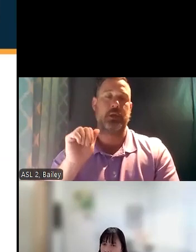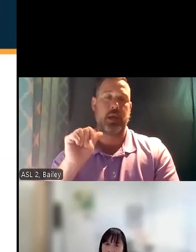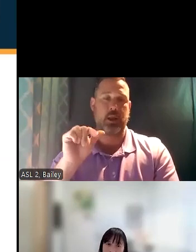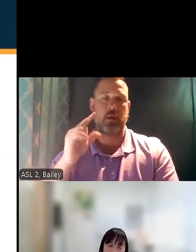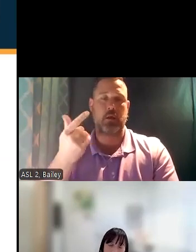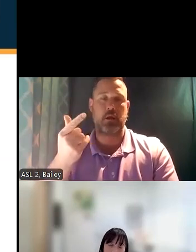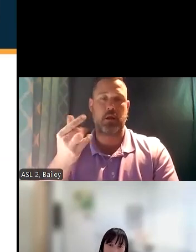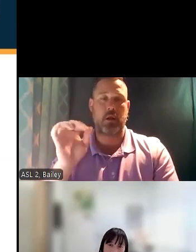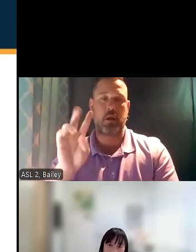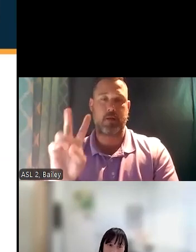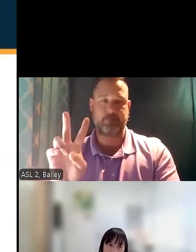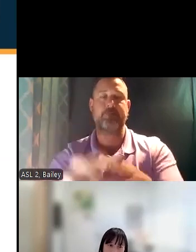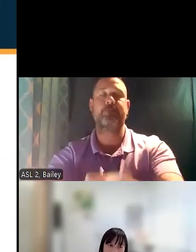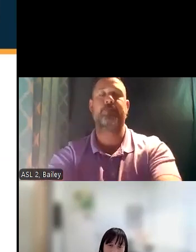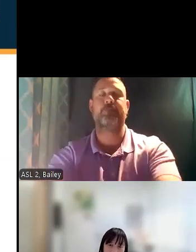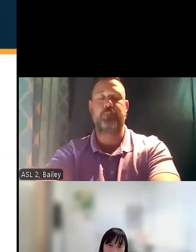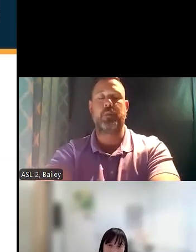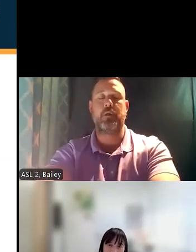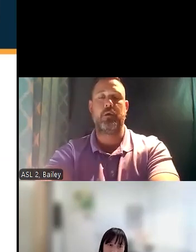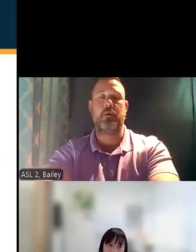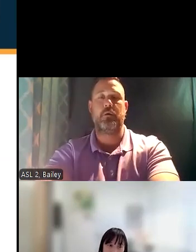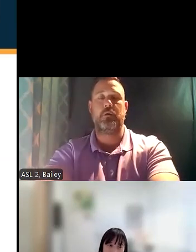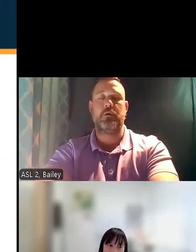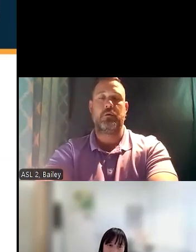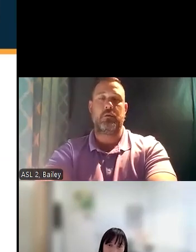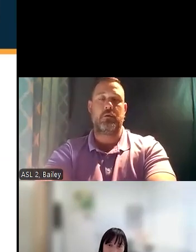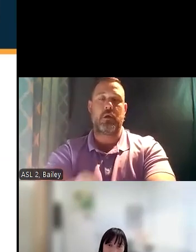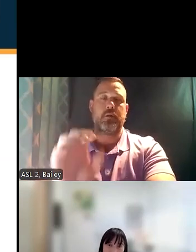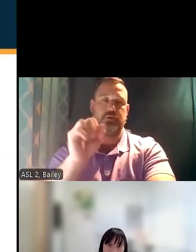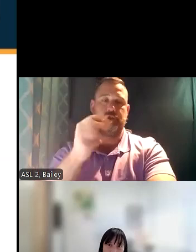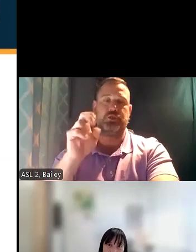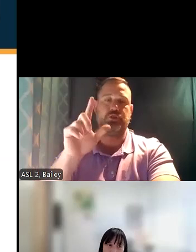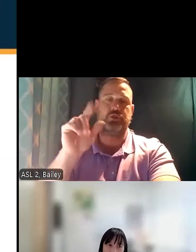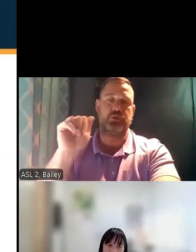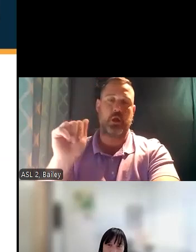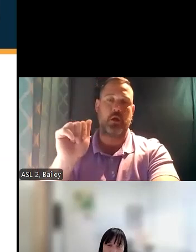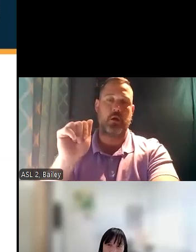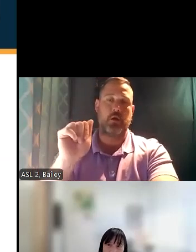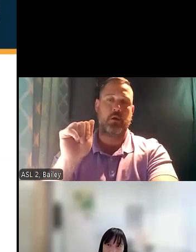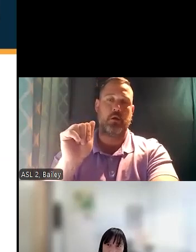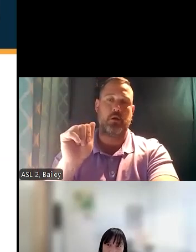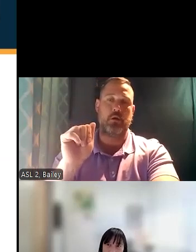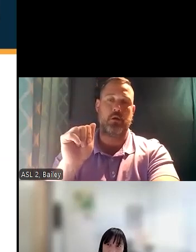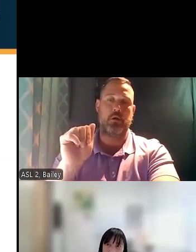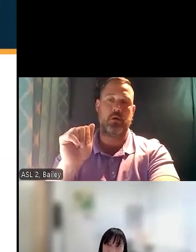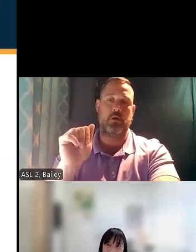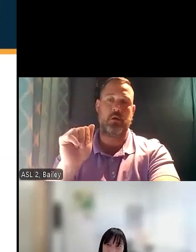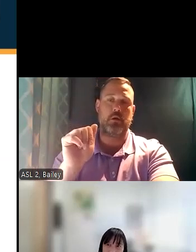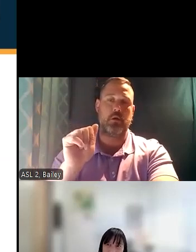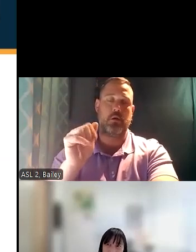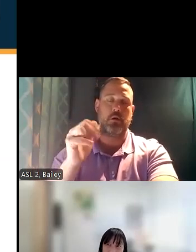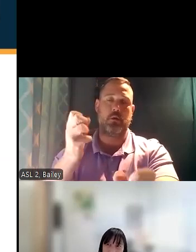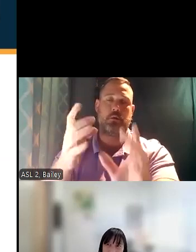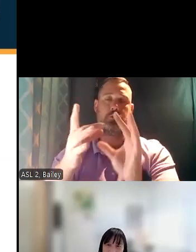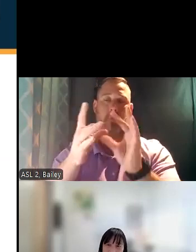engage@aging.ca.gov. So I will turn to our attendees, and I have Shella, who is wishes to give